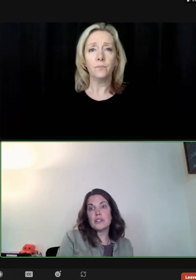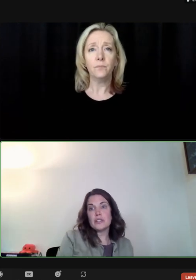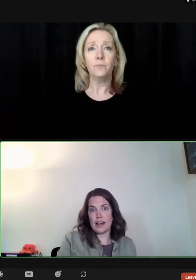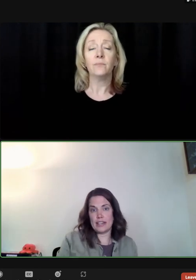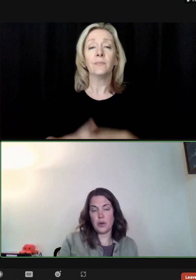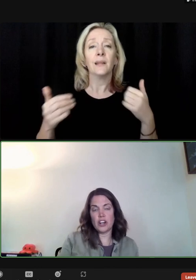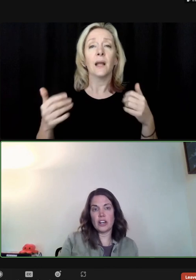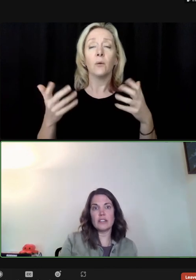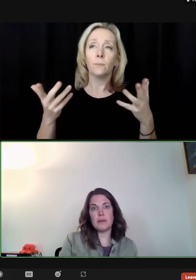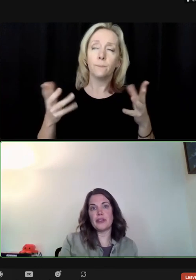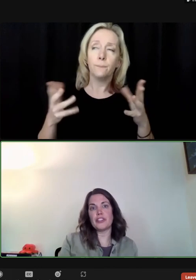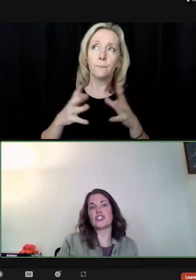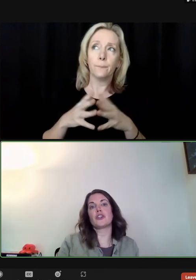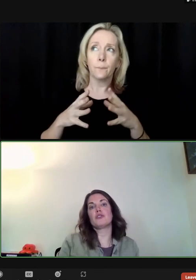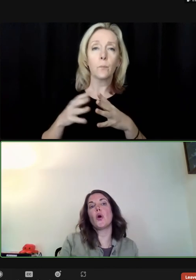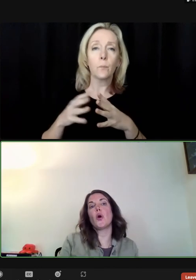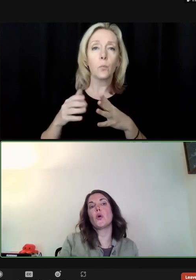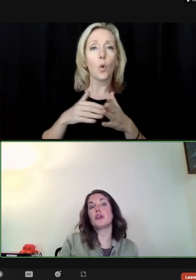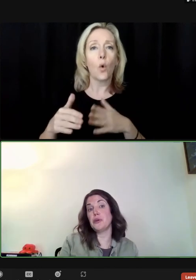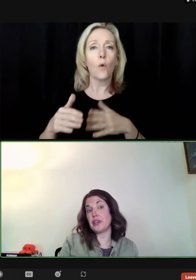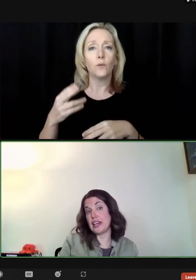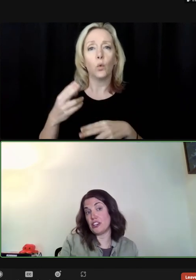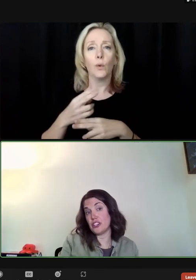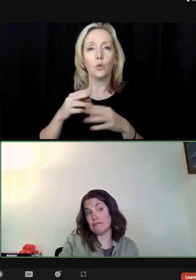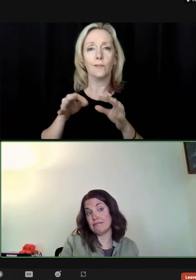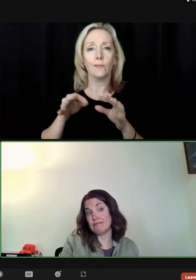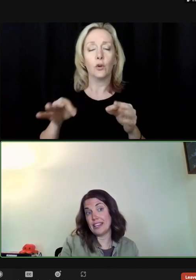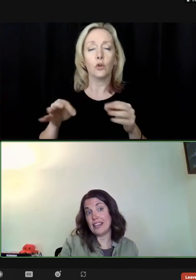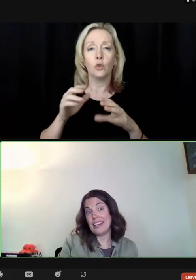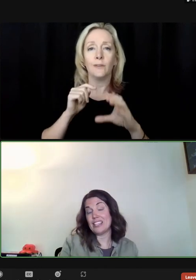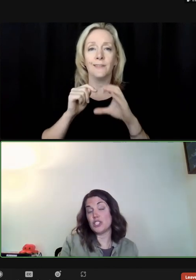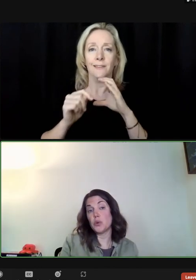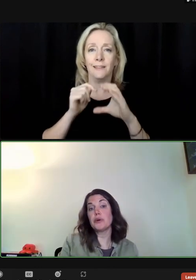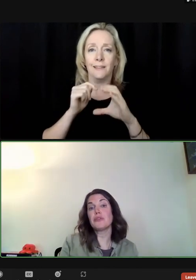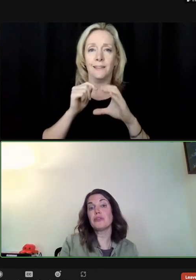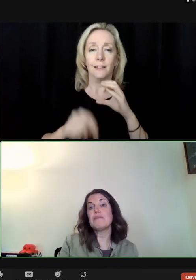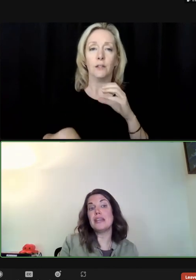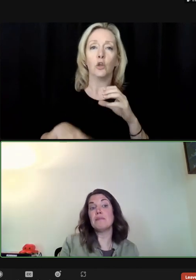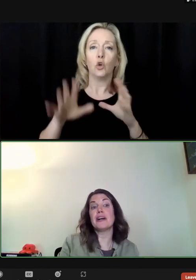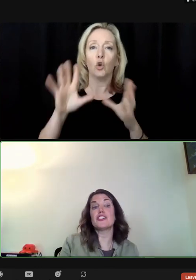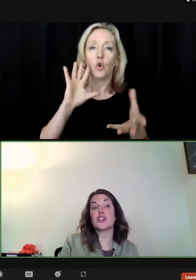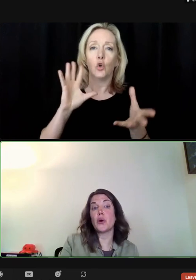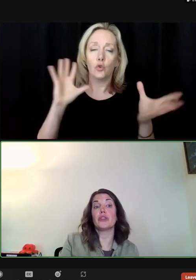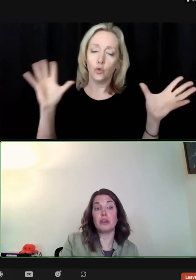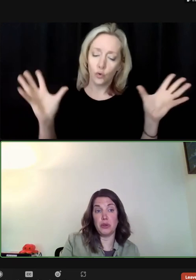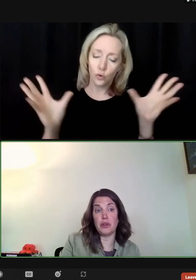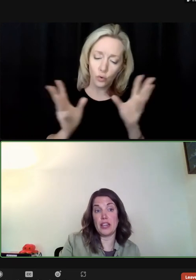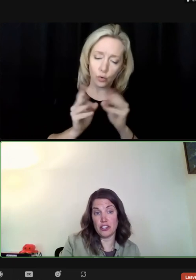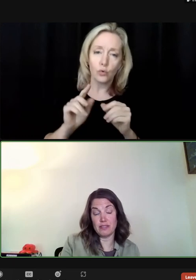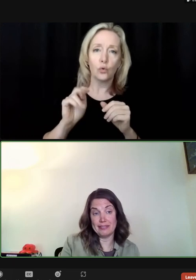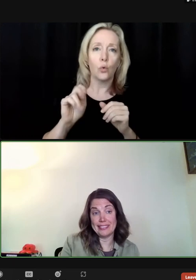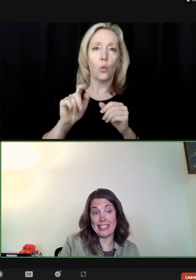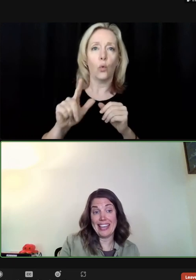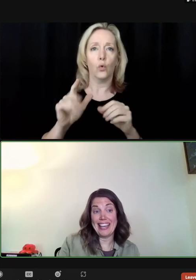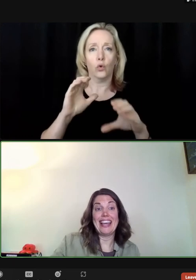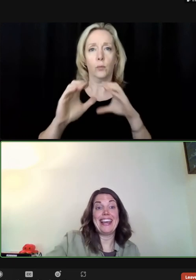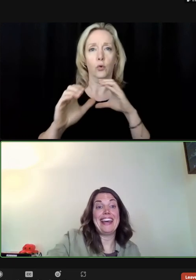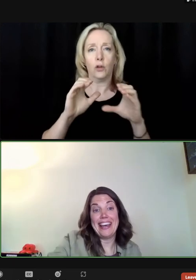So we talk a lot about the term total communication. And so what do we really mean by total